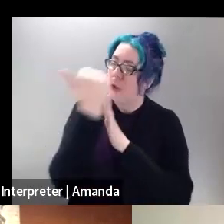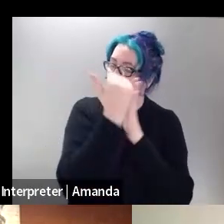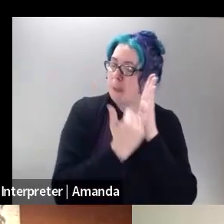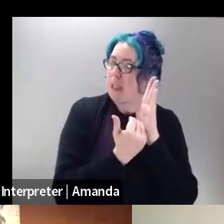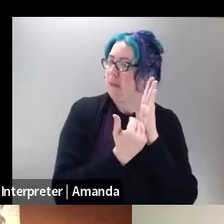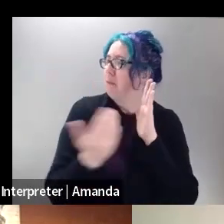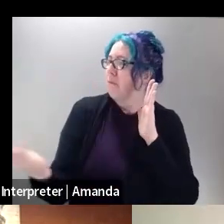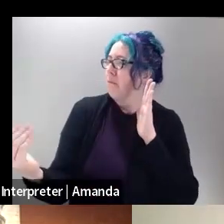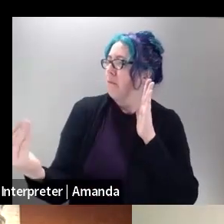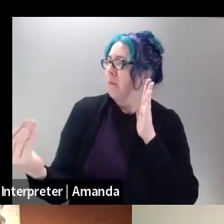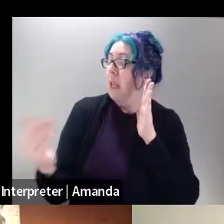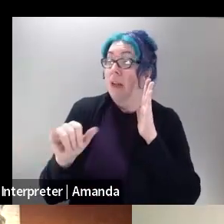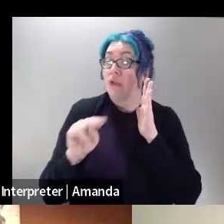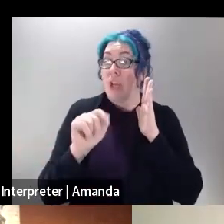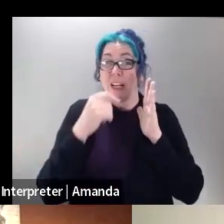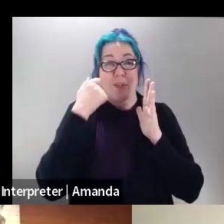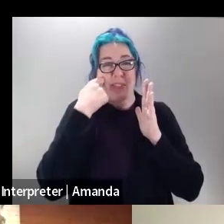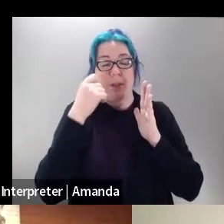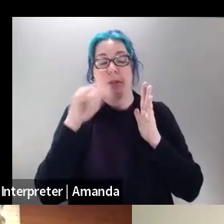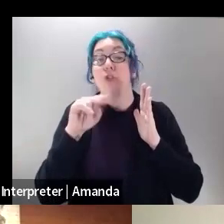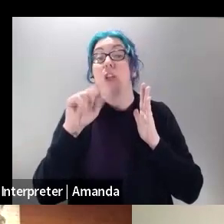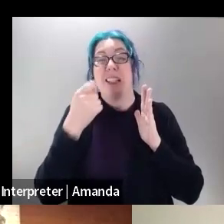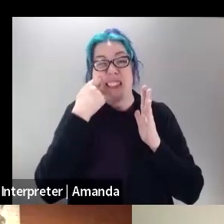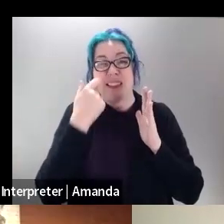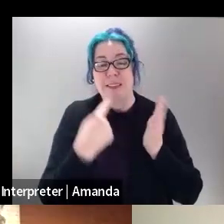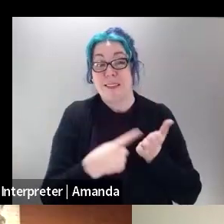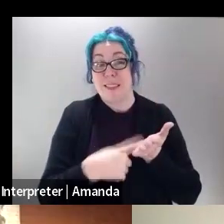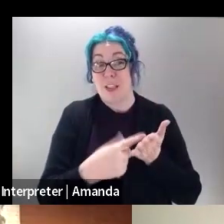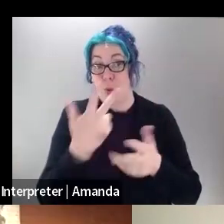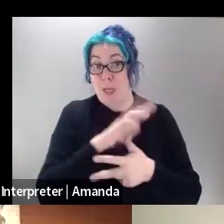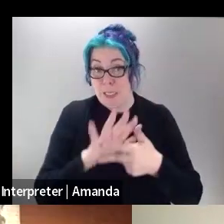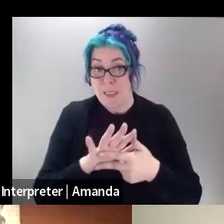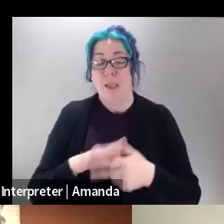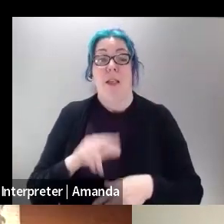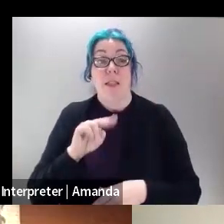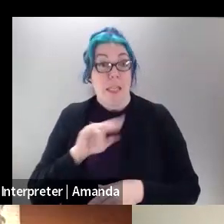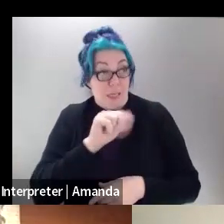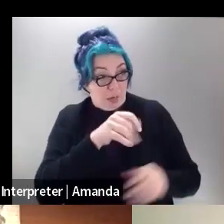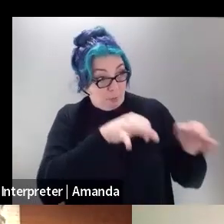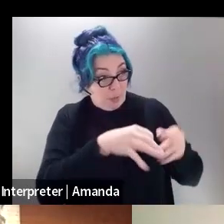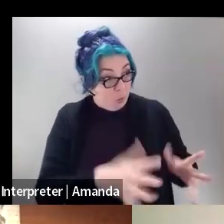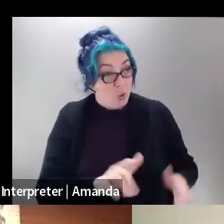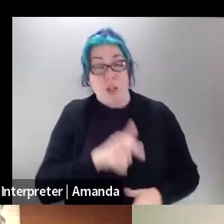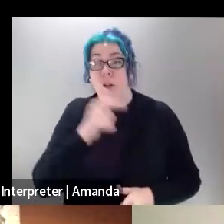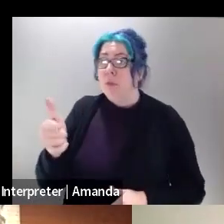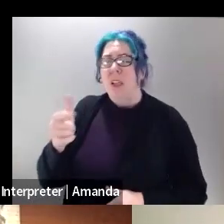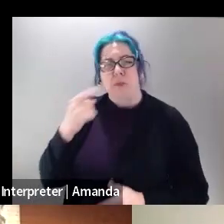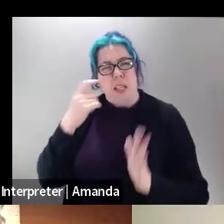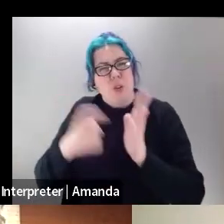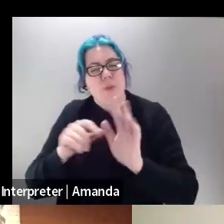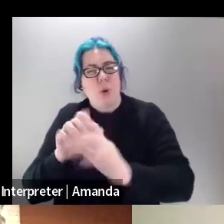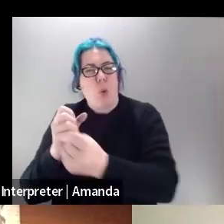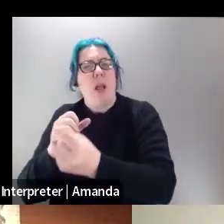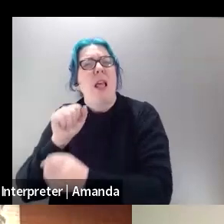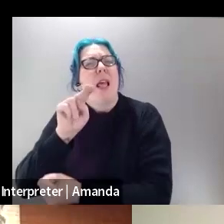She has the 3 buckets. I want to hear another example. But you know what? Before you do that, I see Anne-Marie Woods has her hand raised. She's had it raised